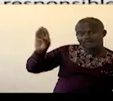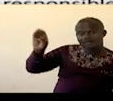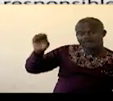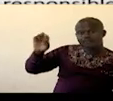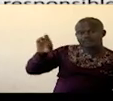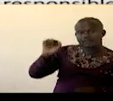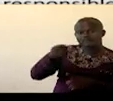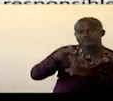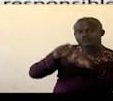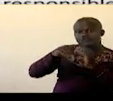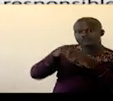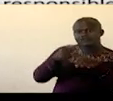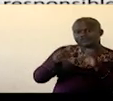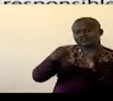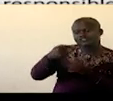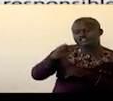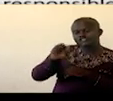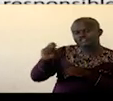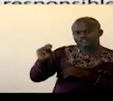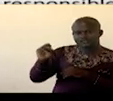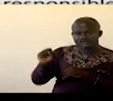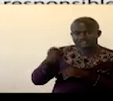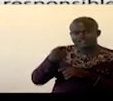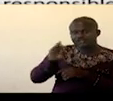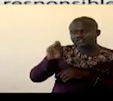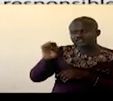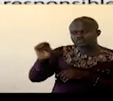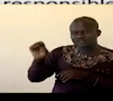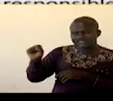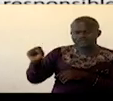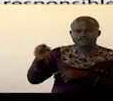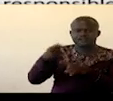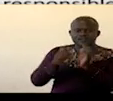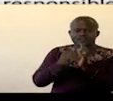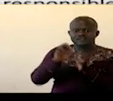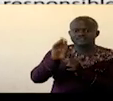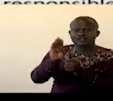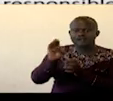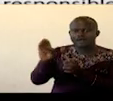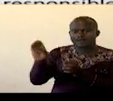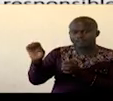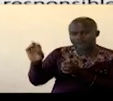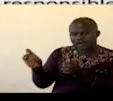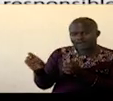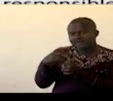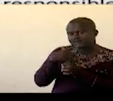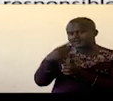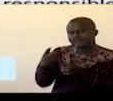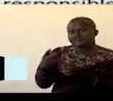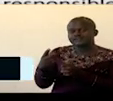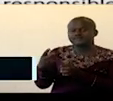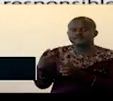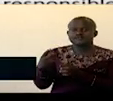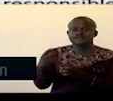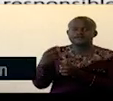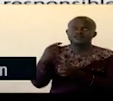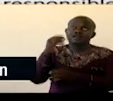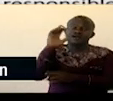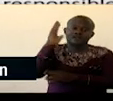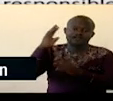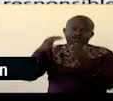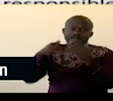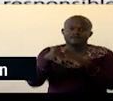from different trees, and this rubber is a polymer or a